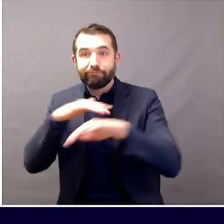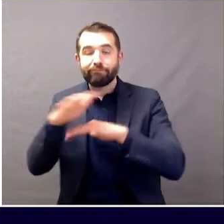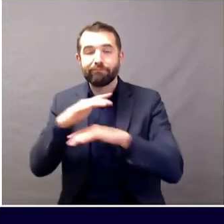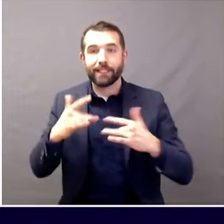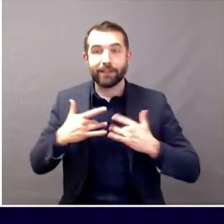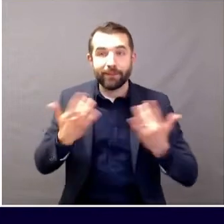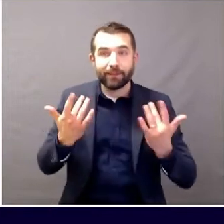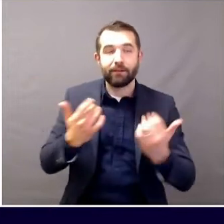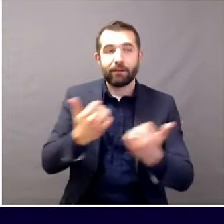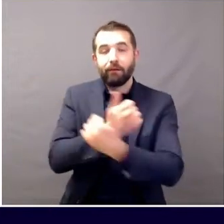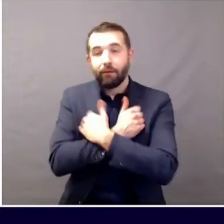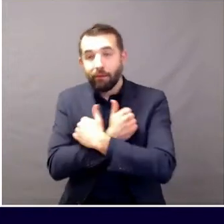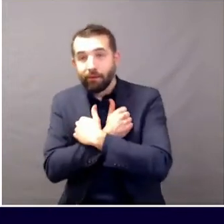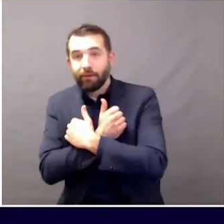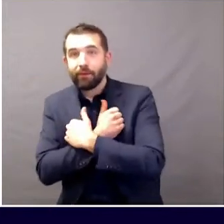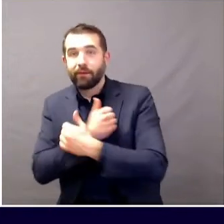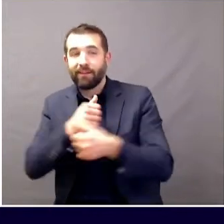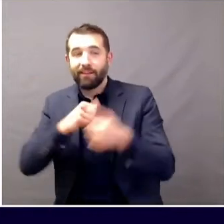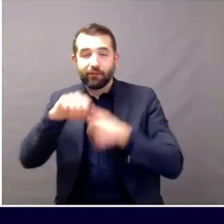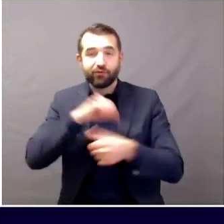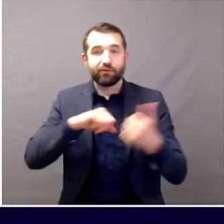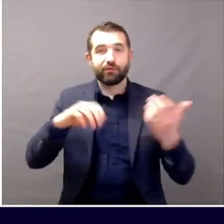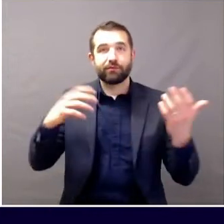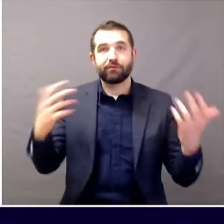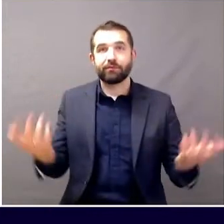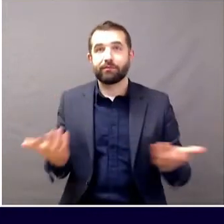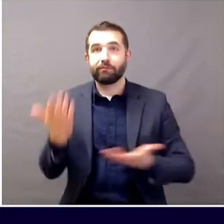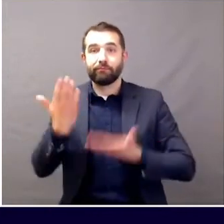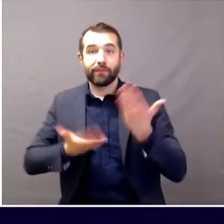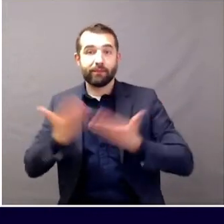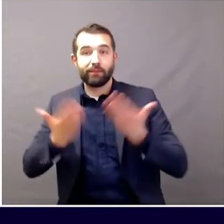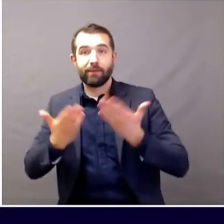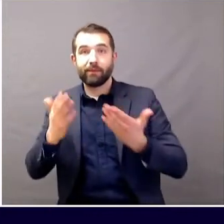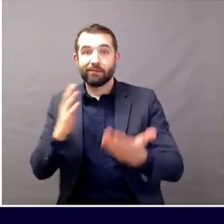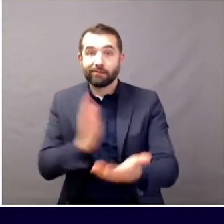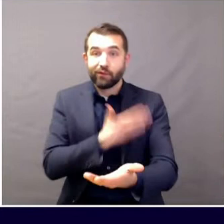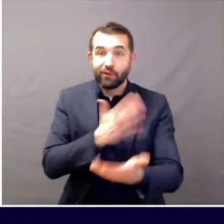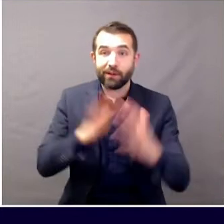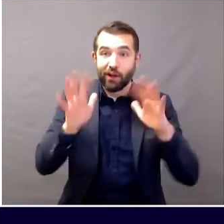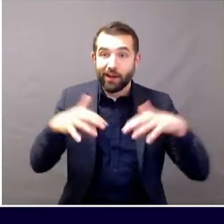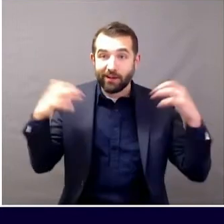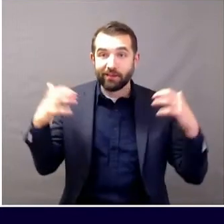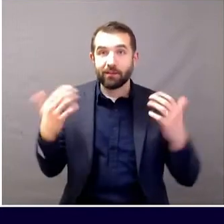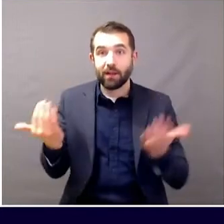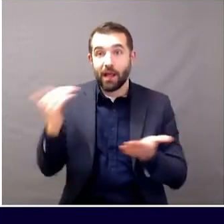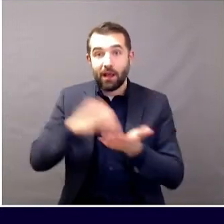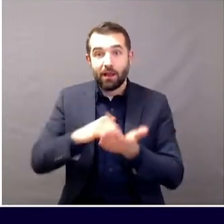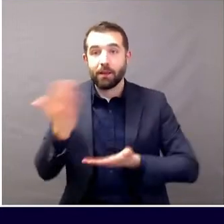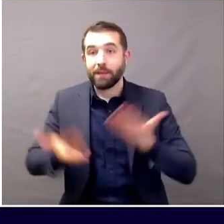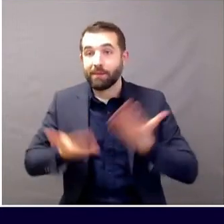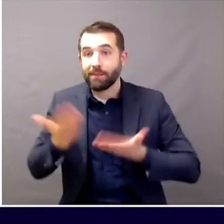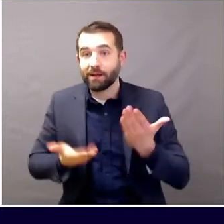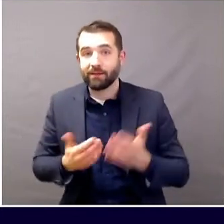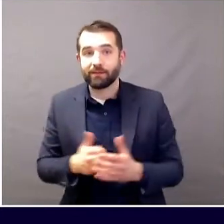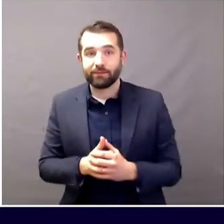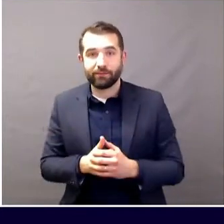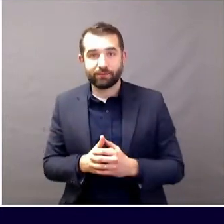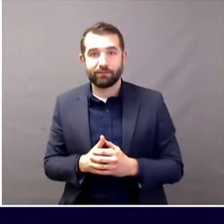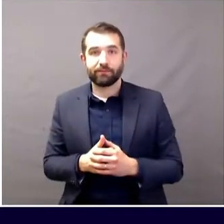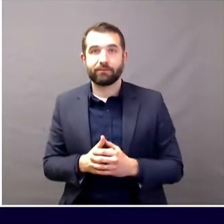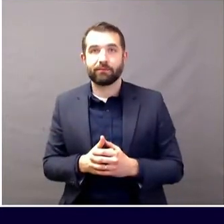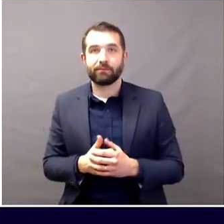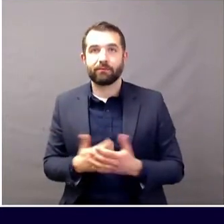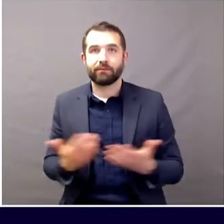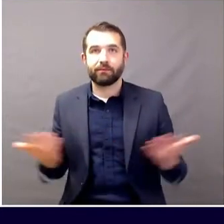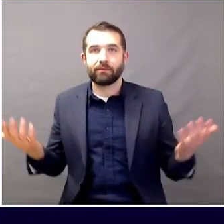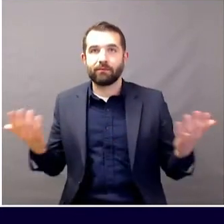to one another, maybe even being able to go to a concert. When that happens, that's the big question. All right, thank you. And the next